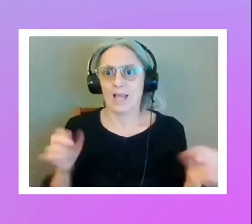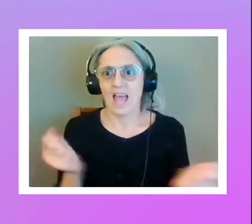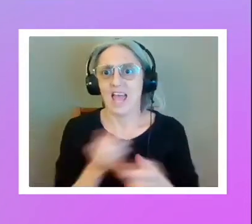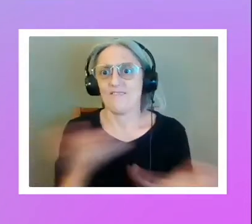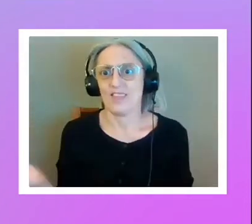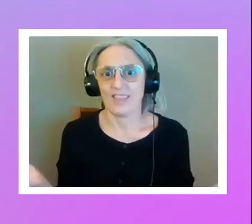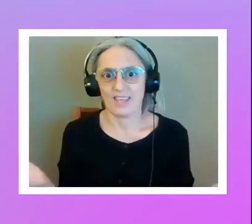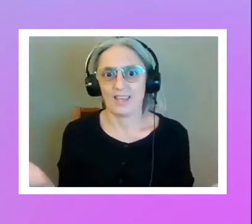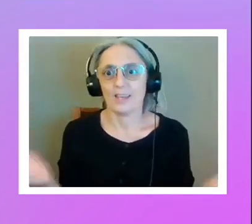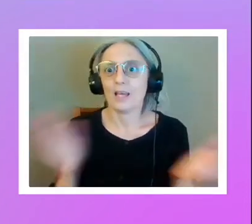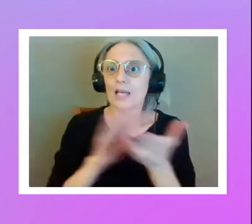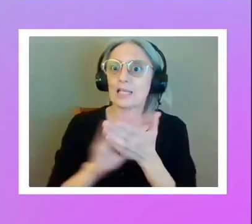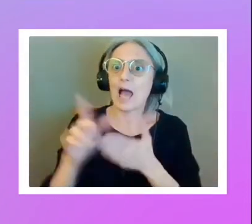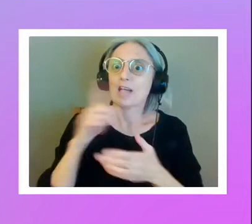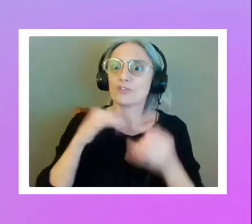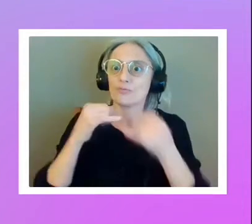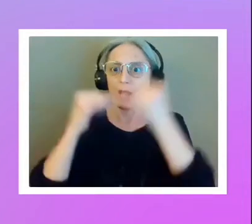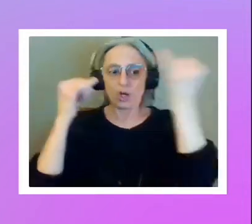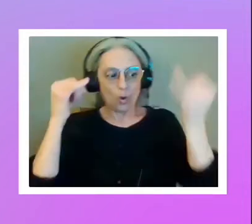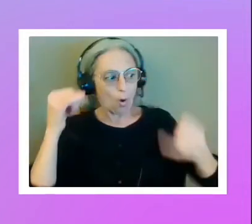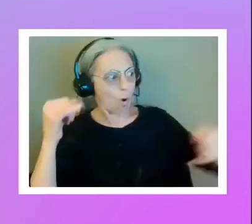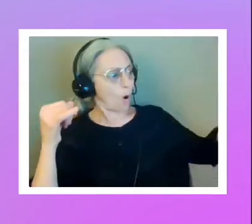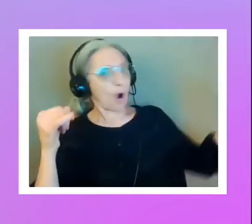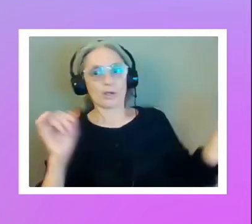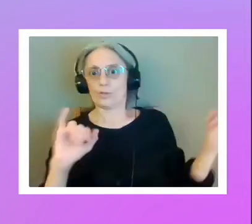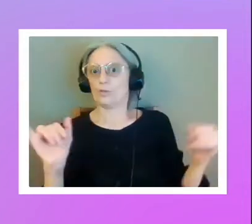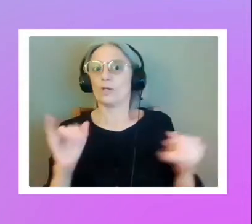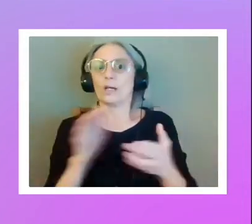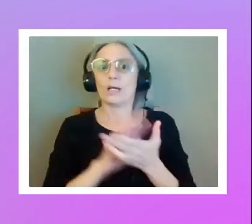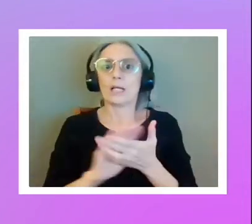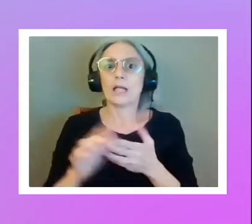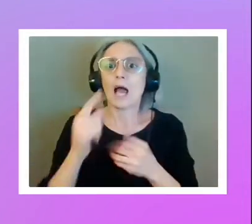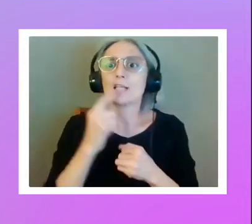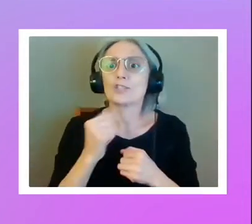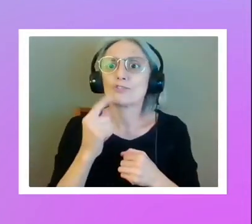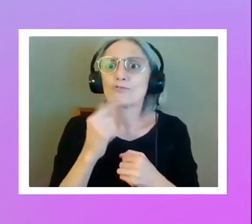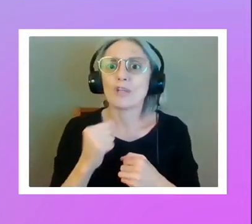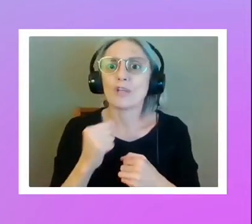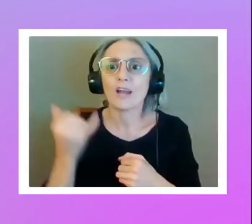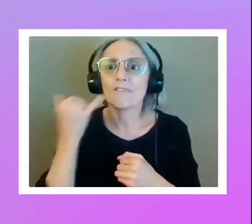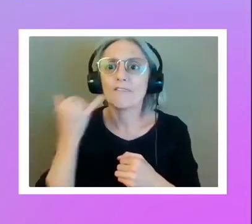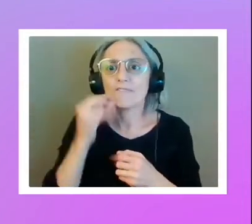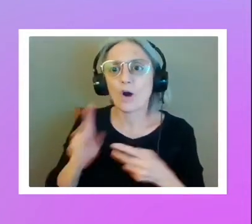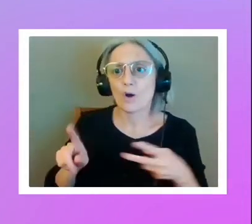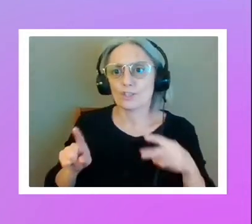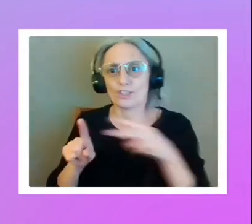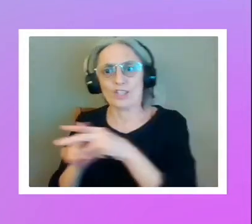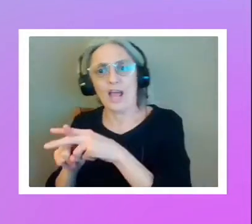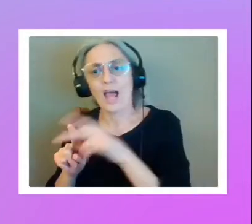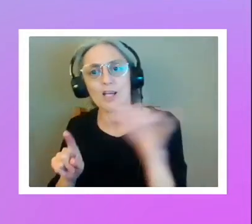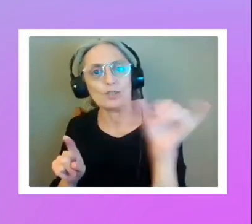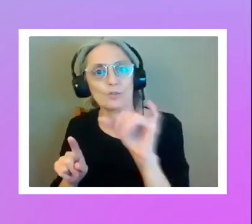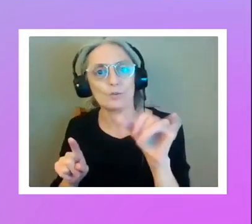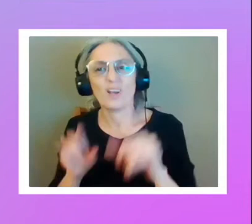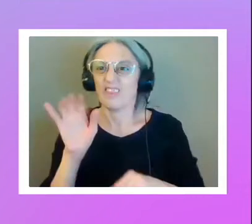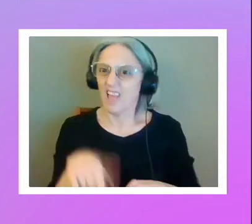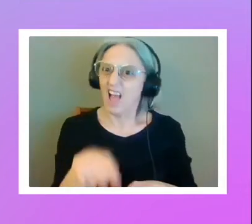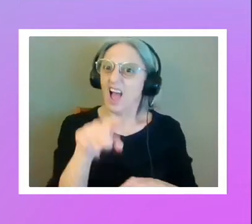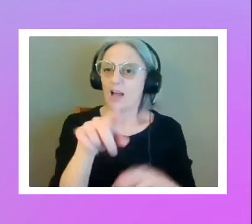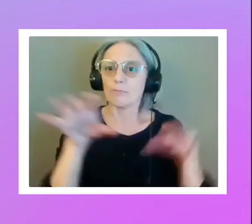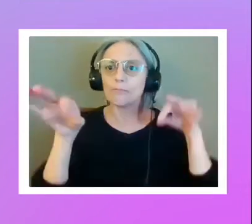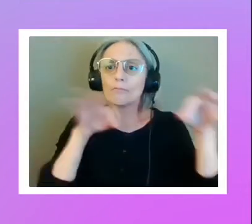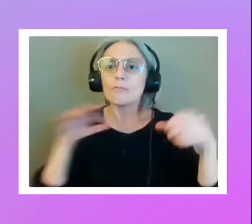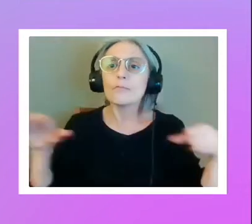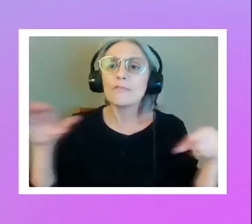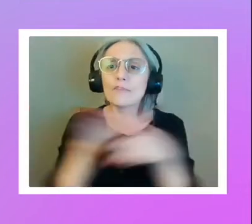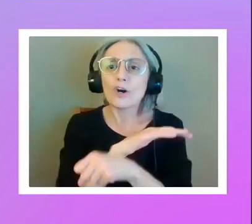A nice red cord also, with a nice red phone jack cord. That's what this is. Because a